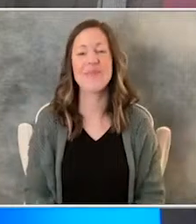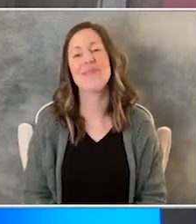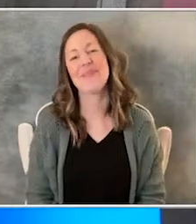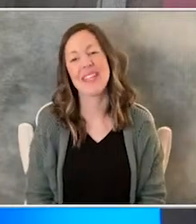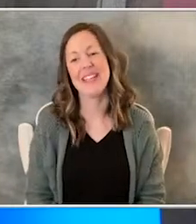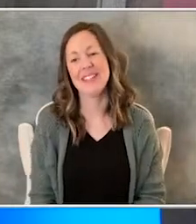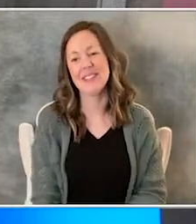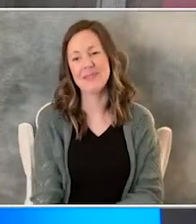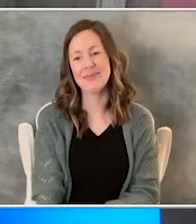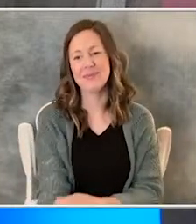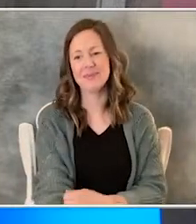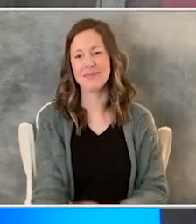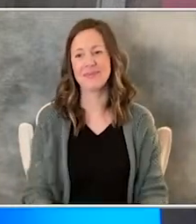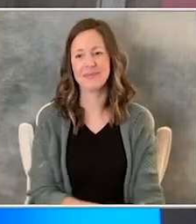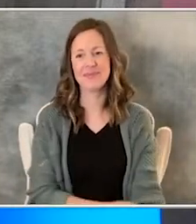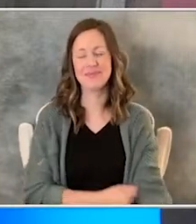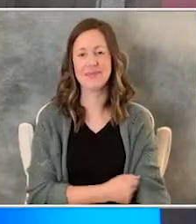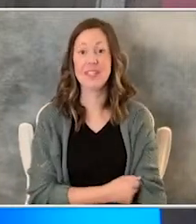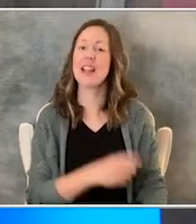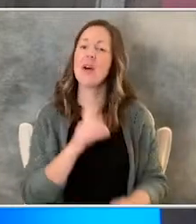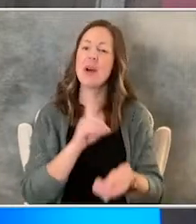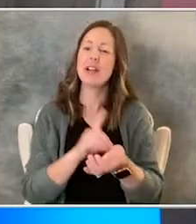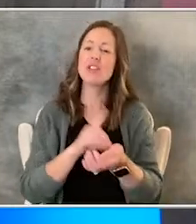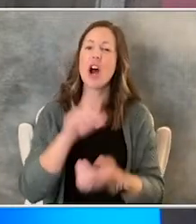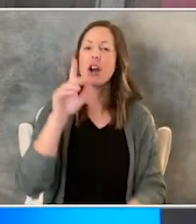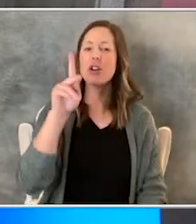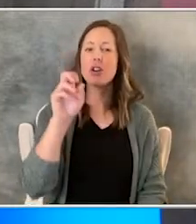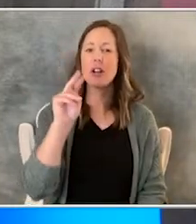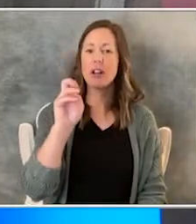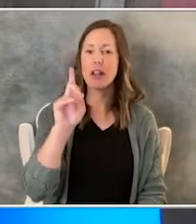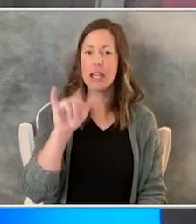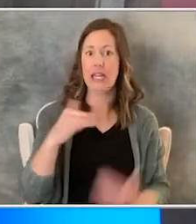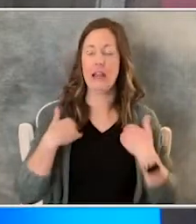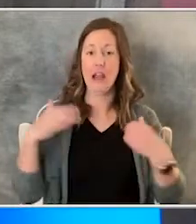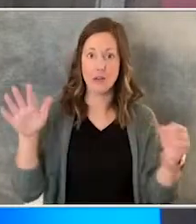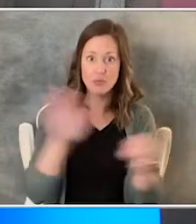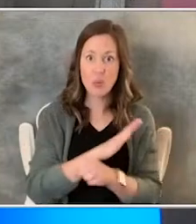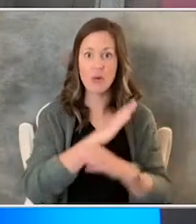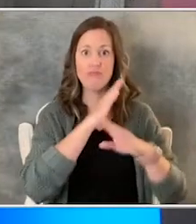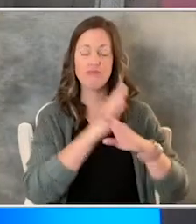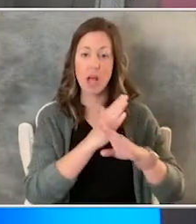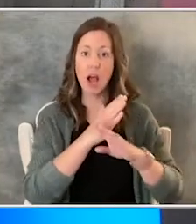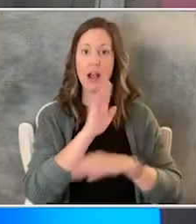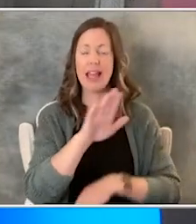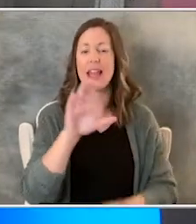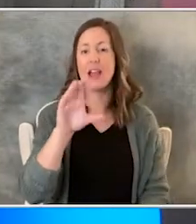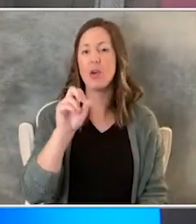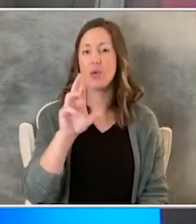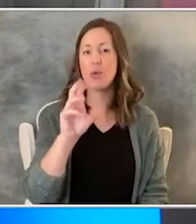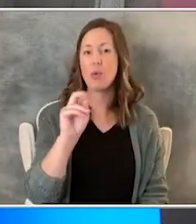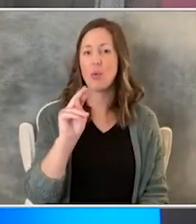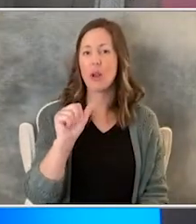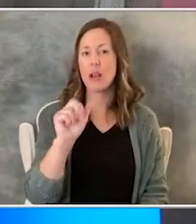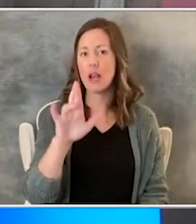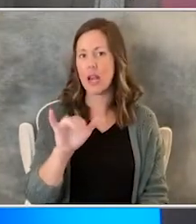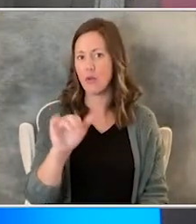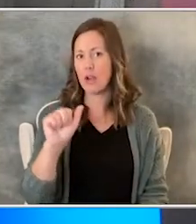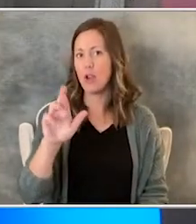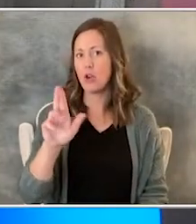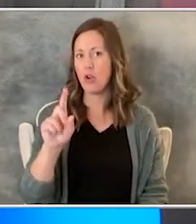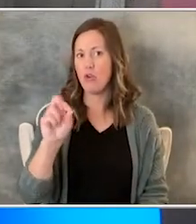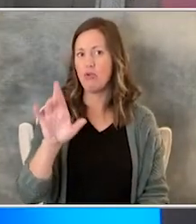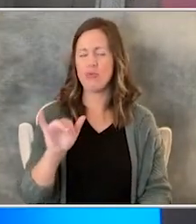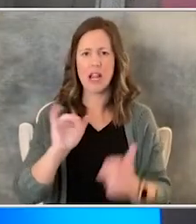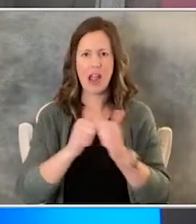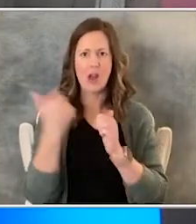they'll expand and dilate and then provide more flow. Not ideal flow, but enough to keep that muscle from